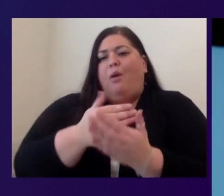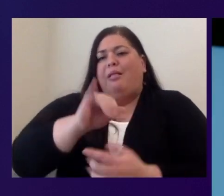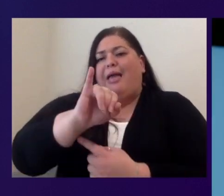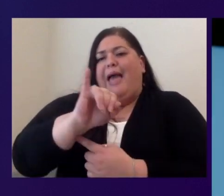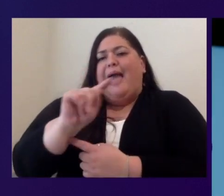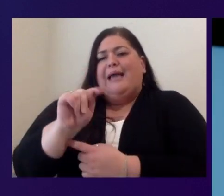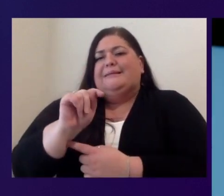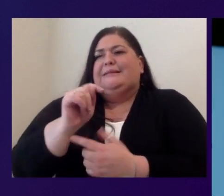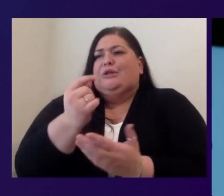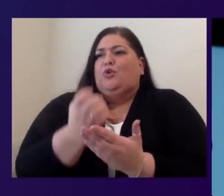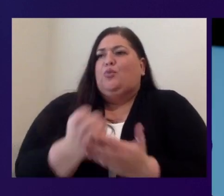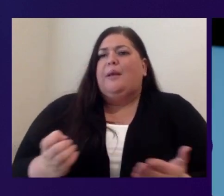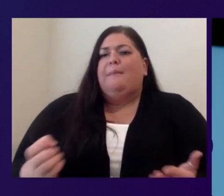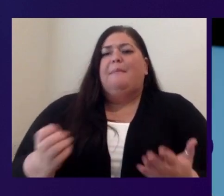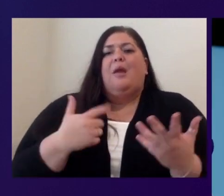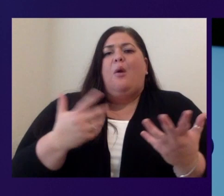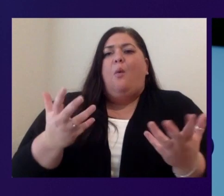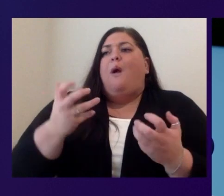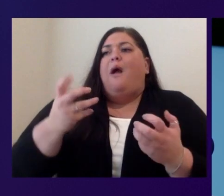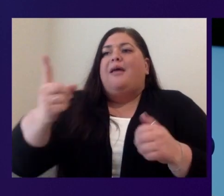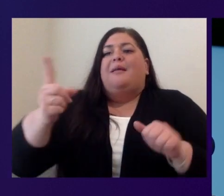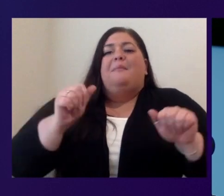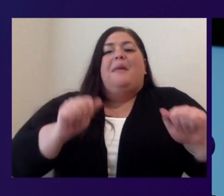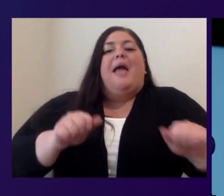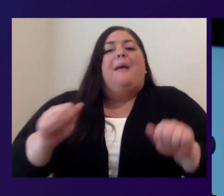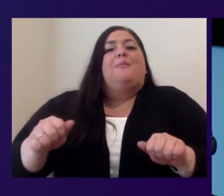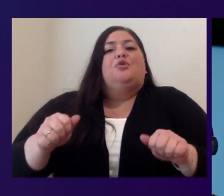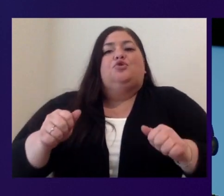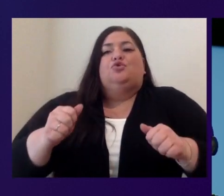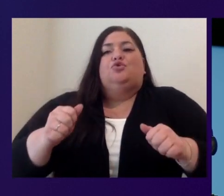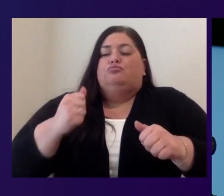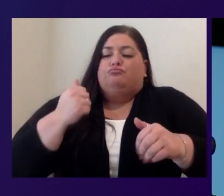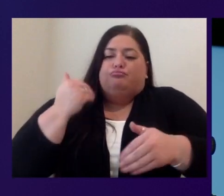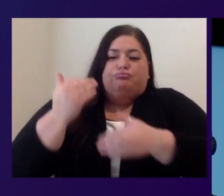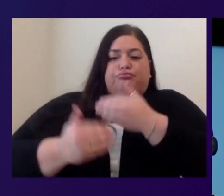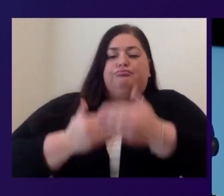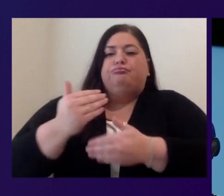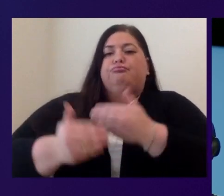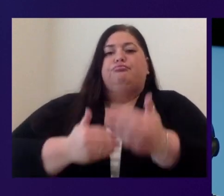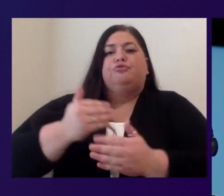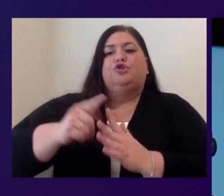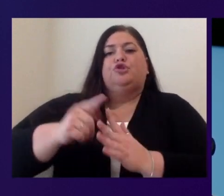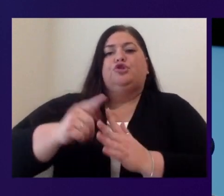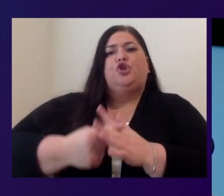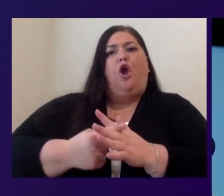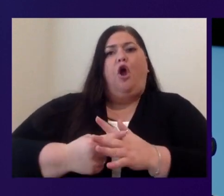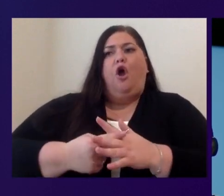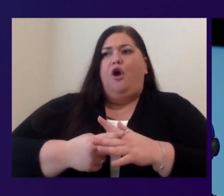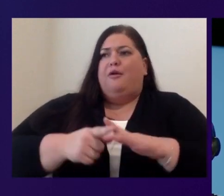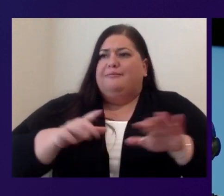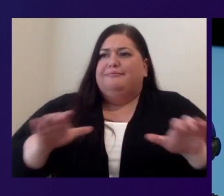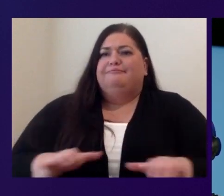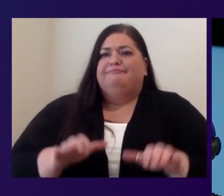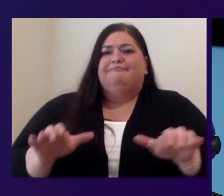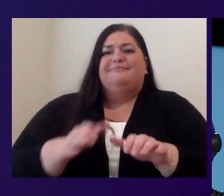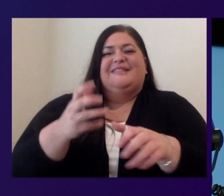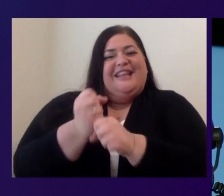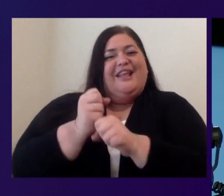need to do to get started with by being productive, by getting their job done,